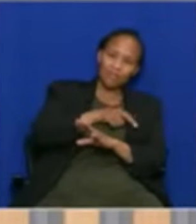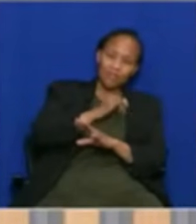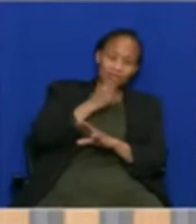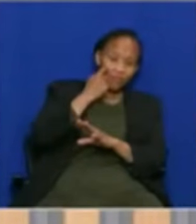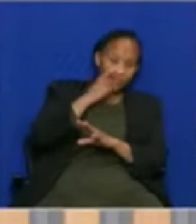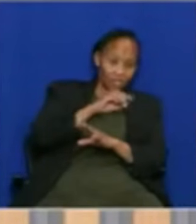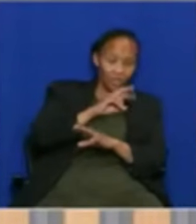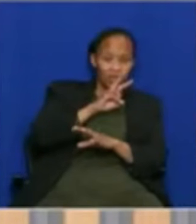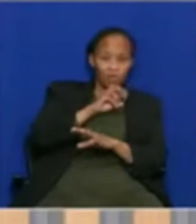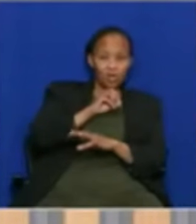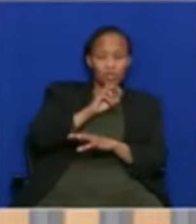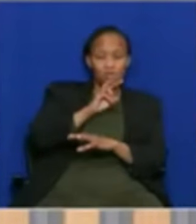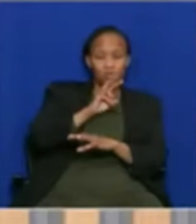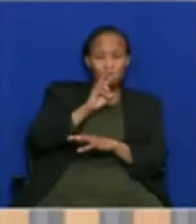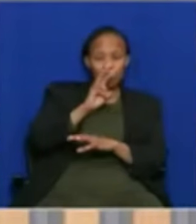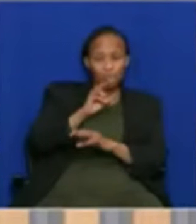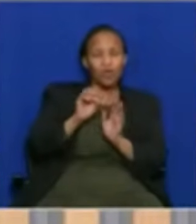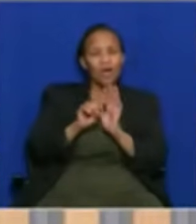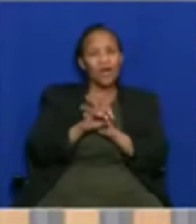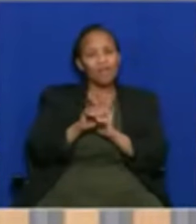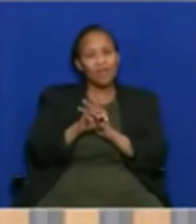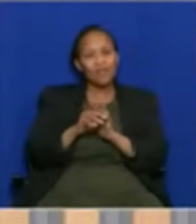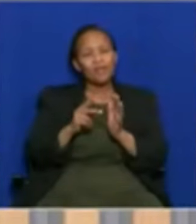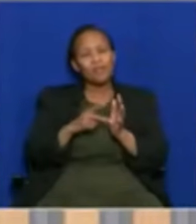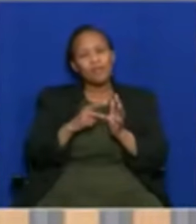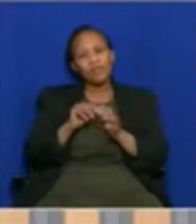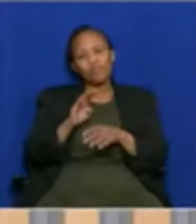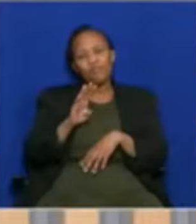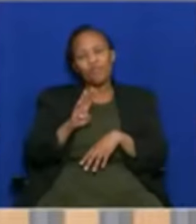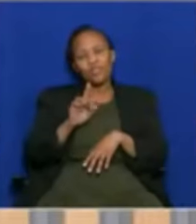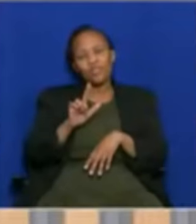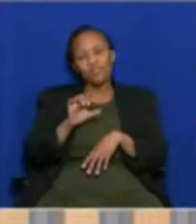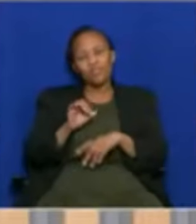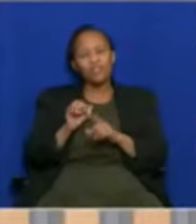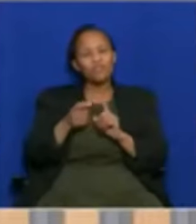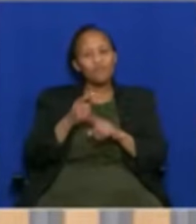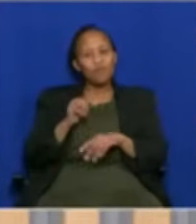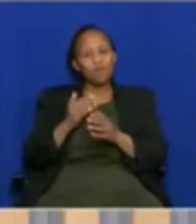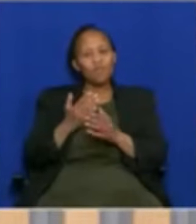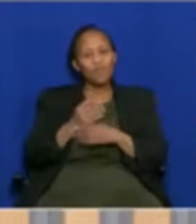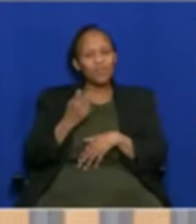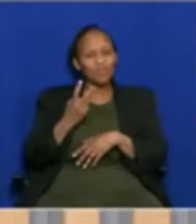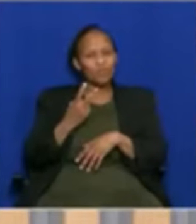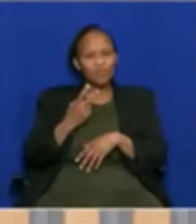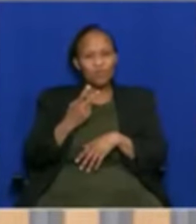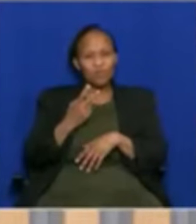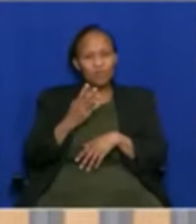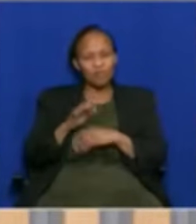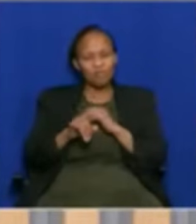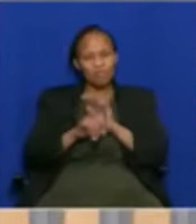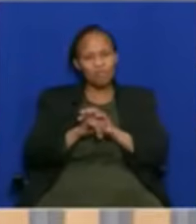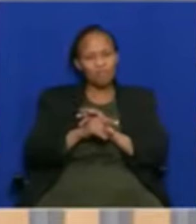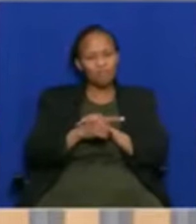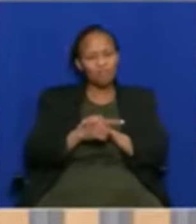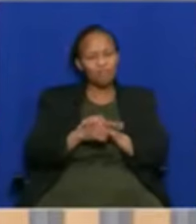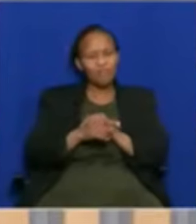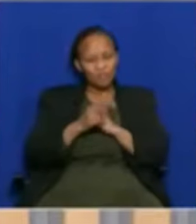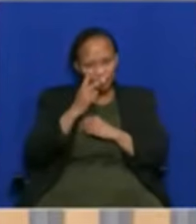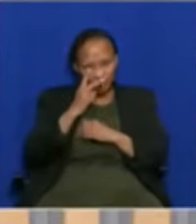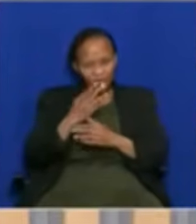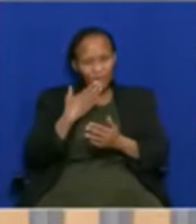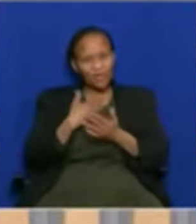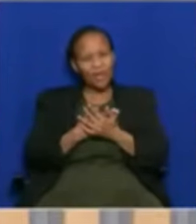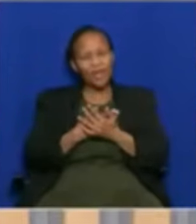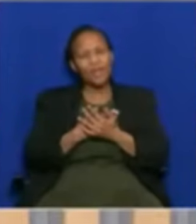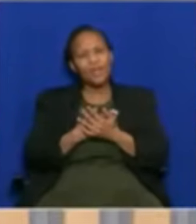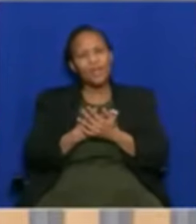page 470 of file 2, they're identical. So it's not something new that was